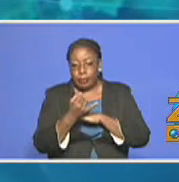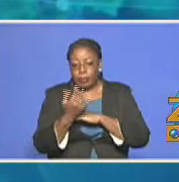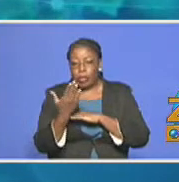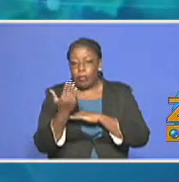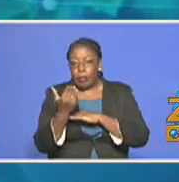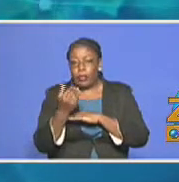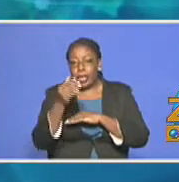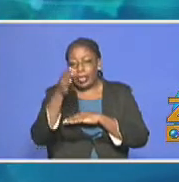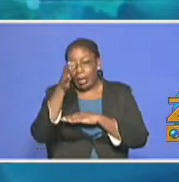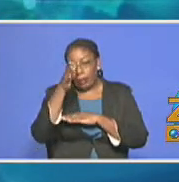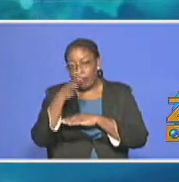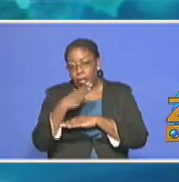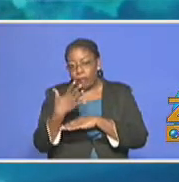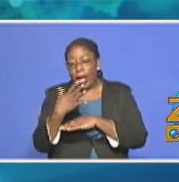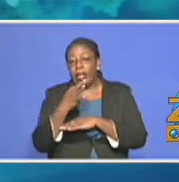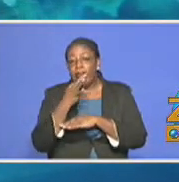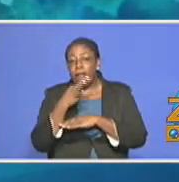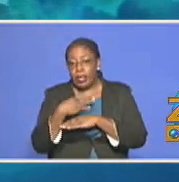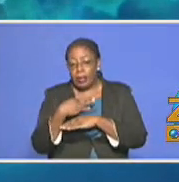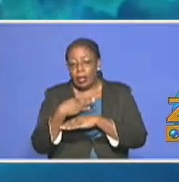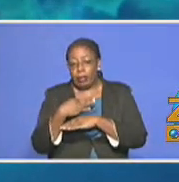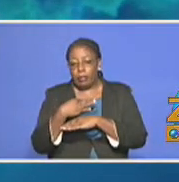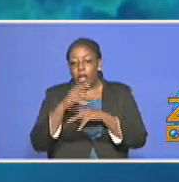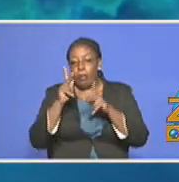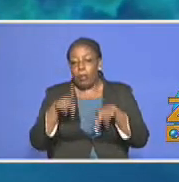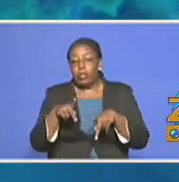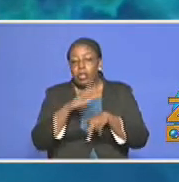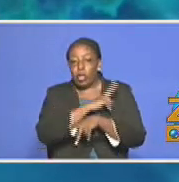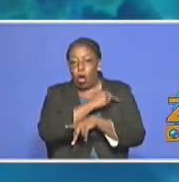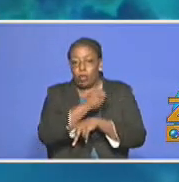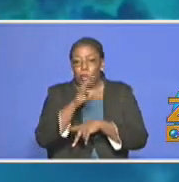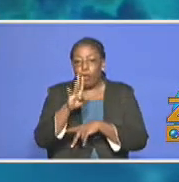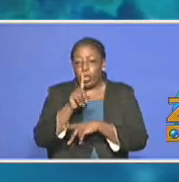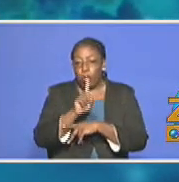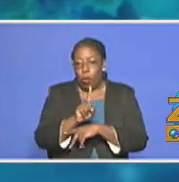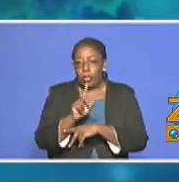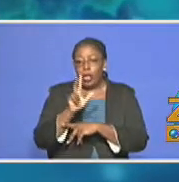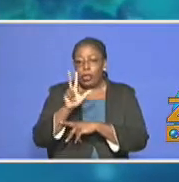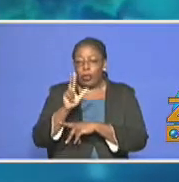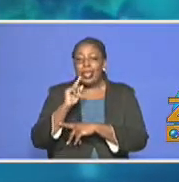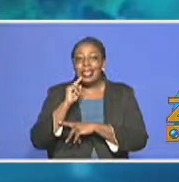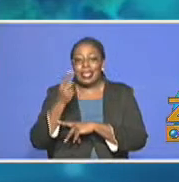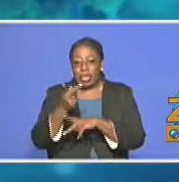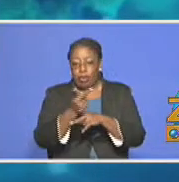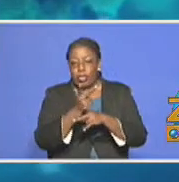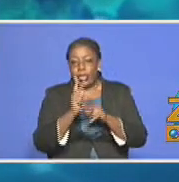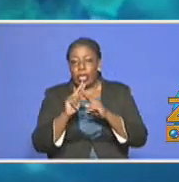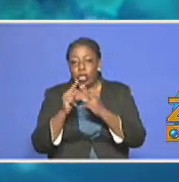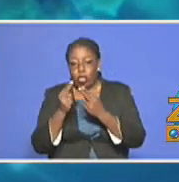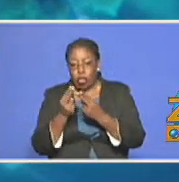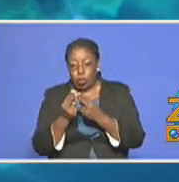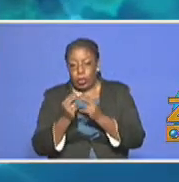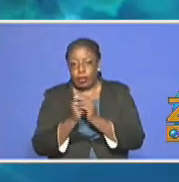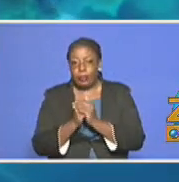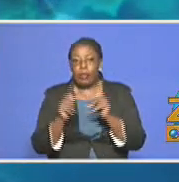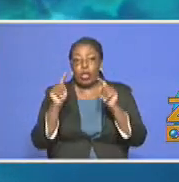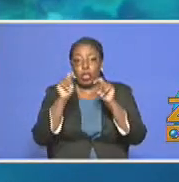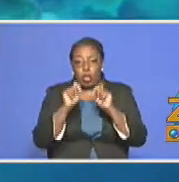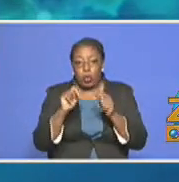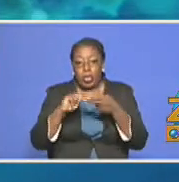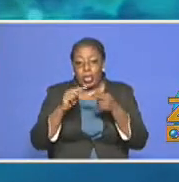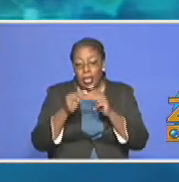group. At last count, hospitalization stood at 41, with 3 of them in the intensive care unit. Tuesday's COVID